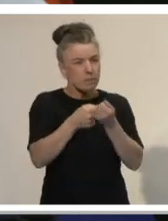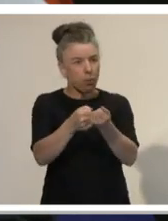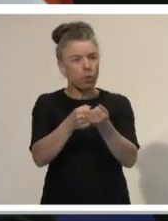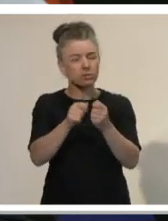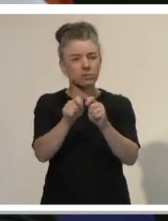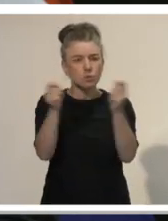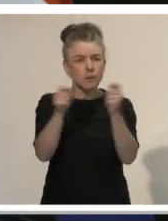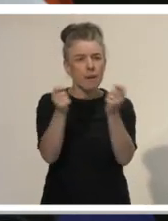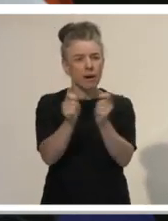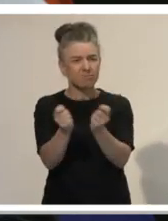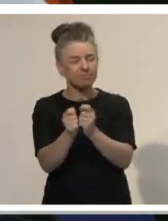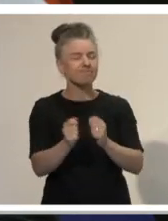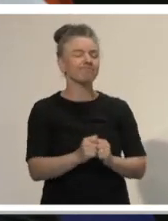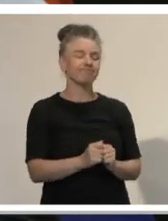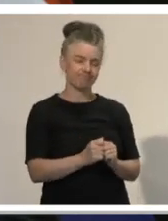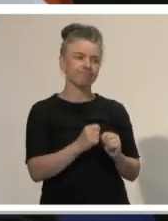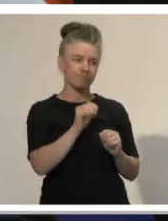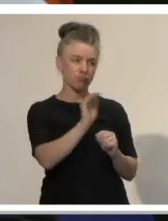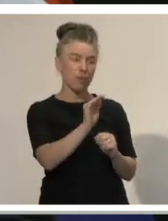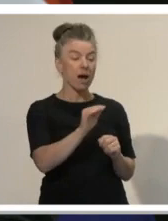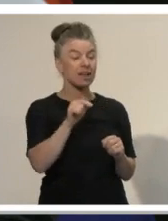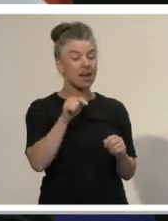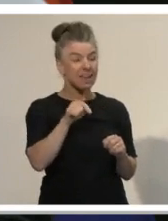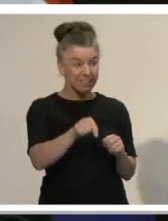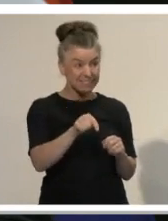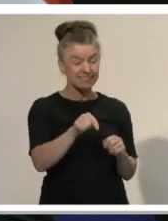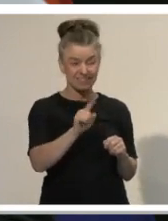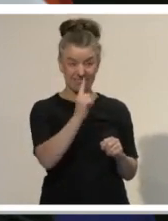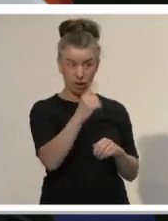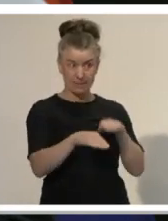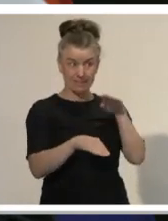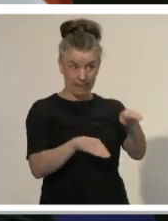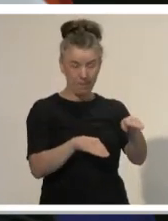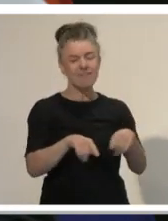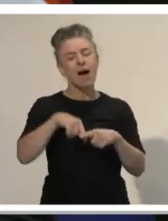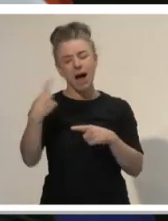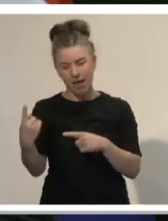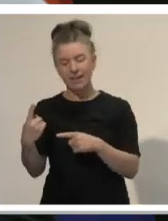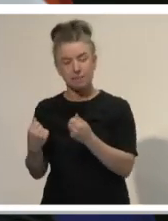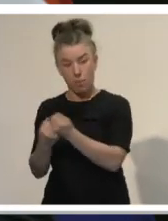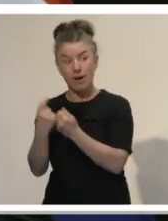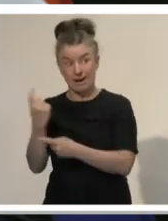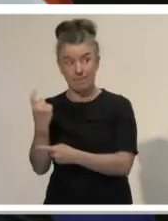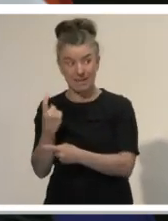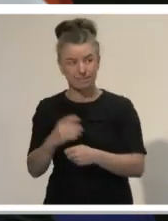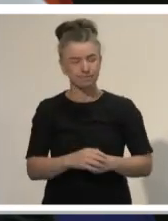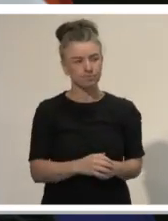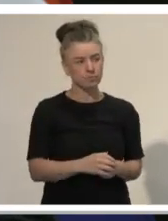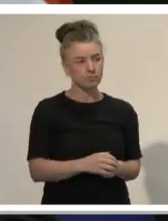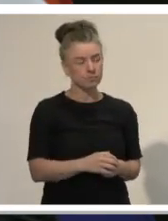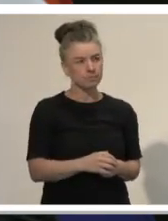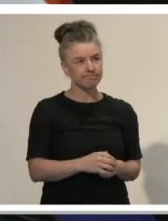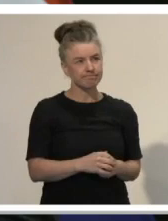is the first package of 2 media support packages. There are some fundamental issues about the structure and nature